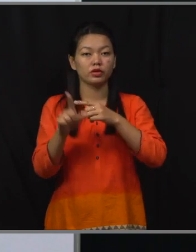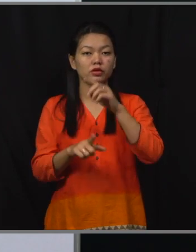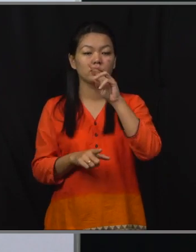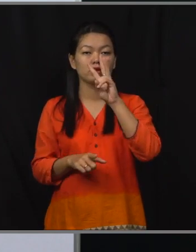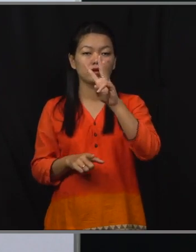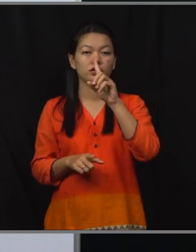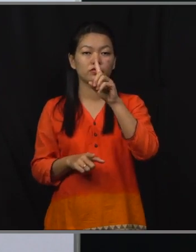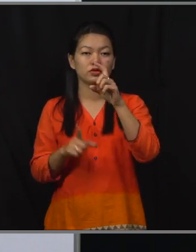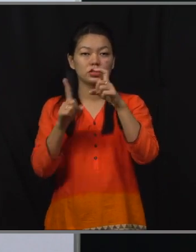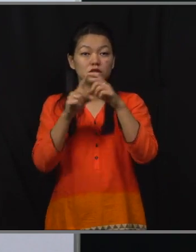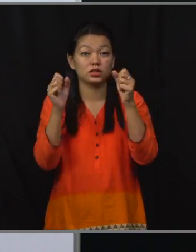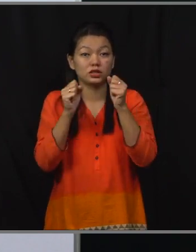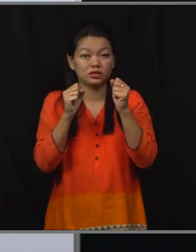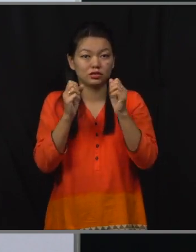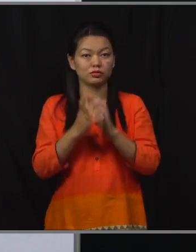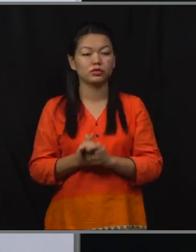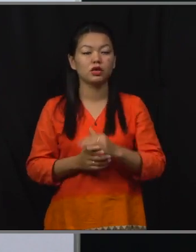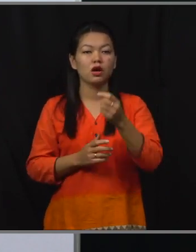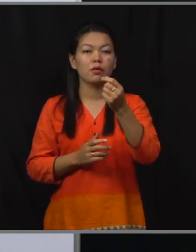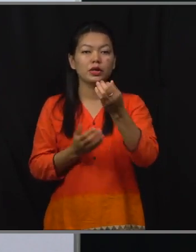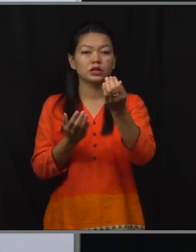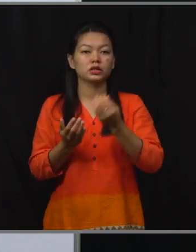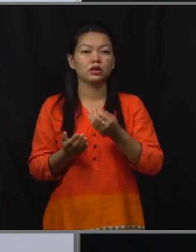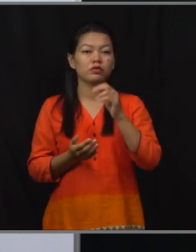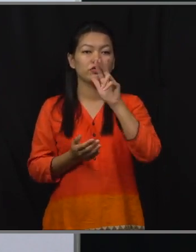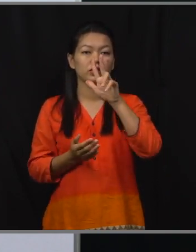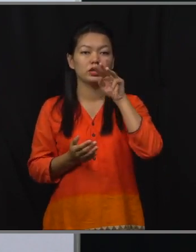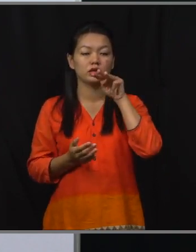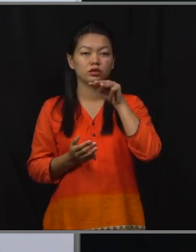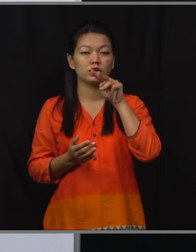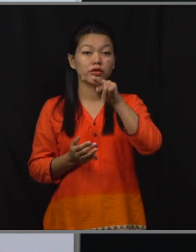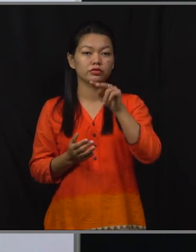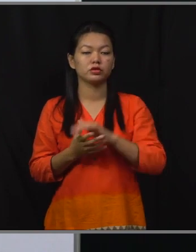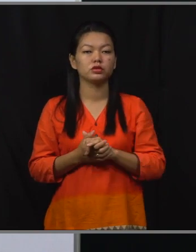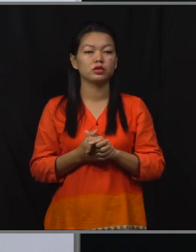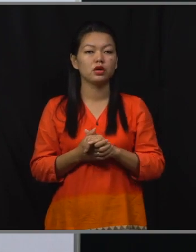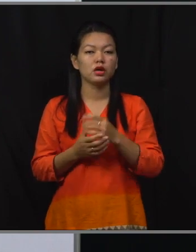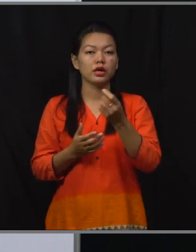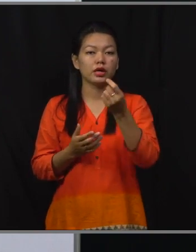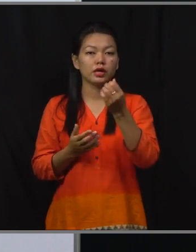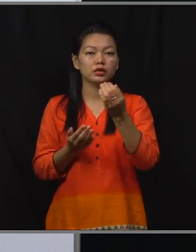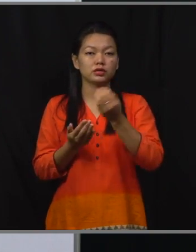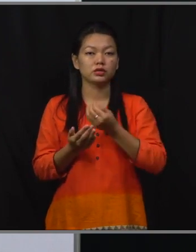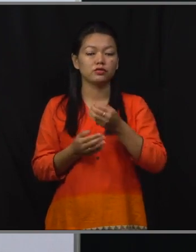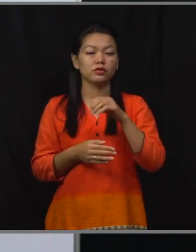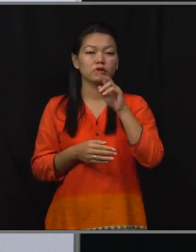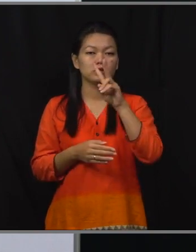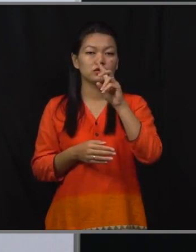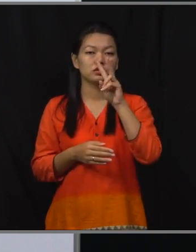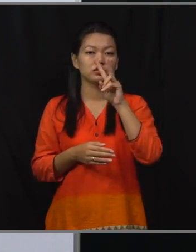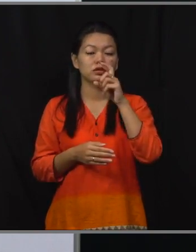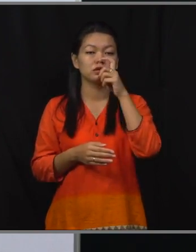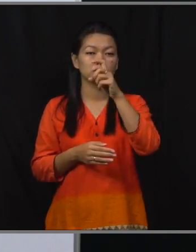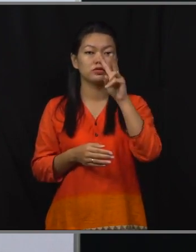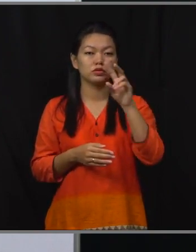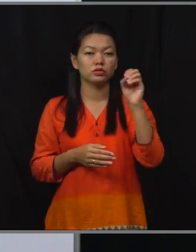brought forward: cash 800, bank 7,200, that is 8,000,